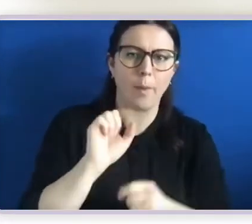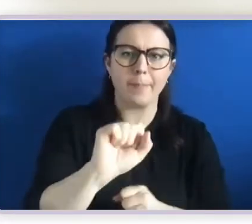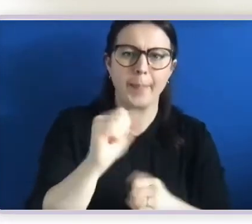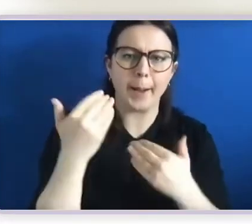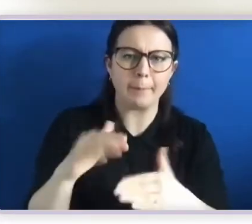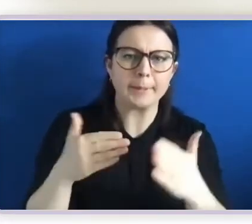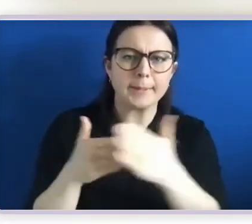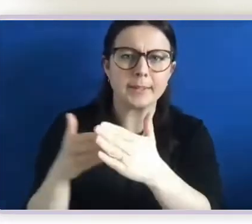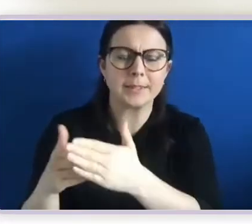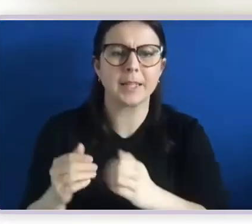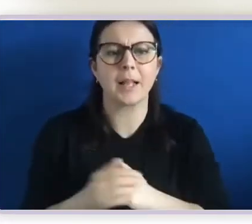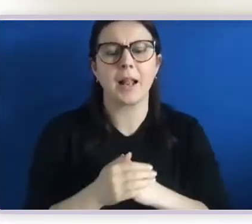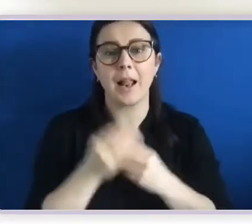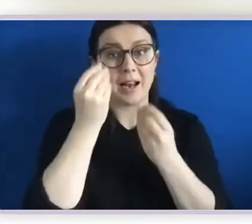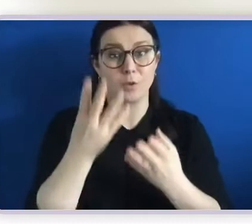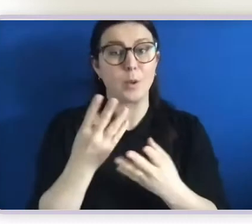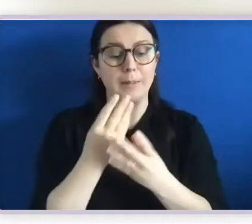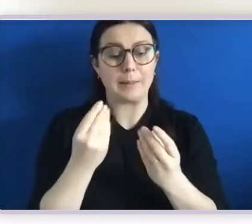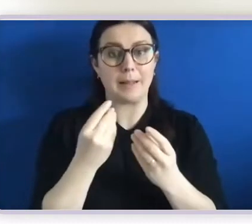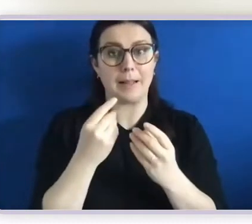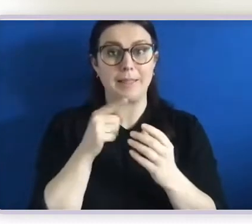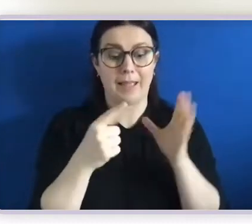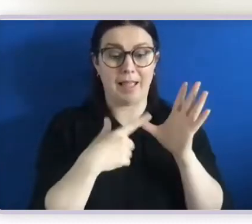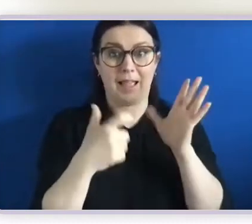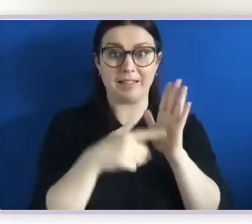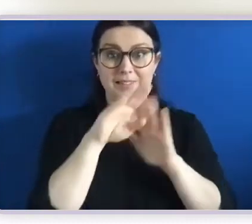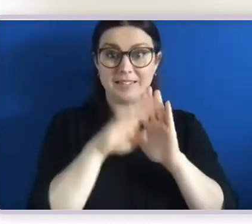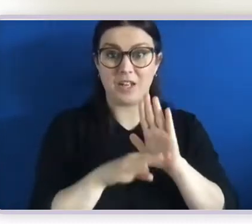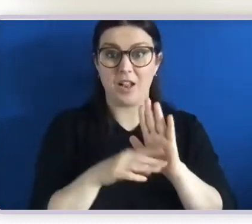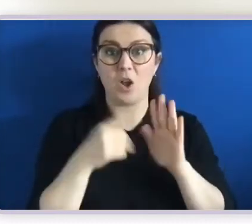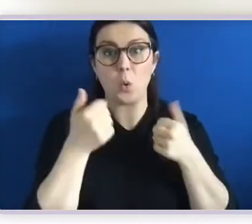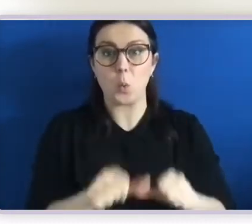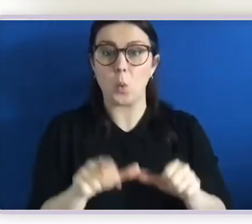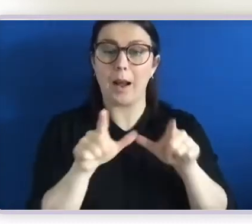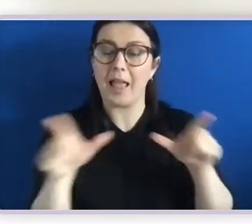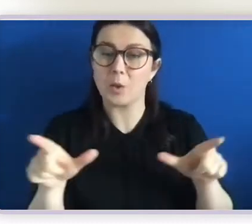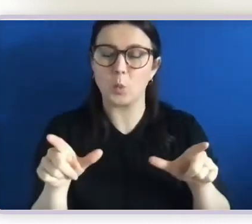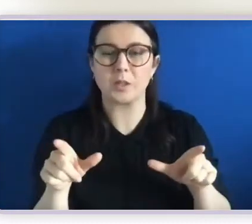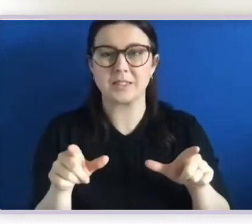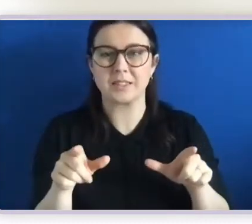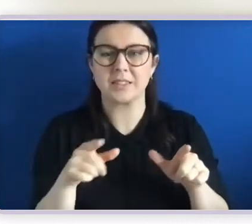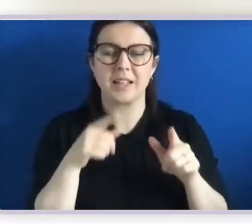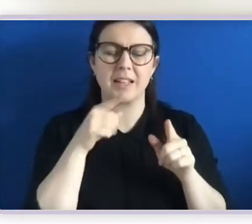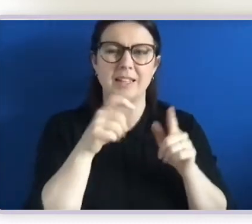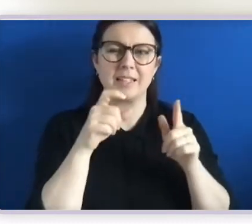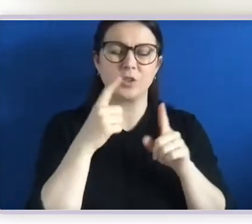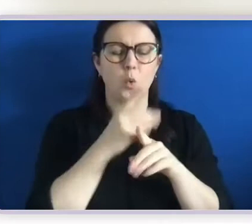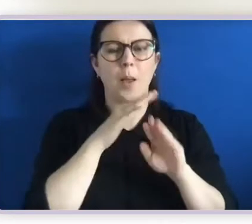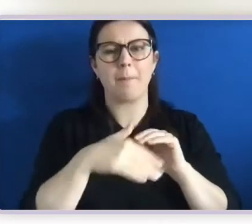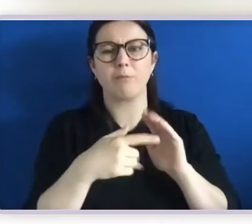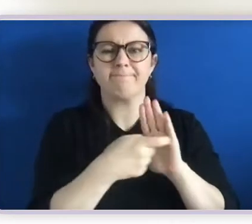some of the language in our Act does use the language of deficit and disability,